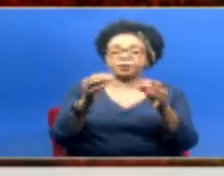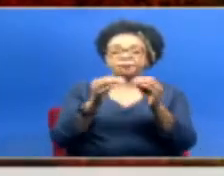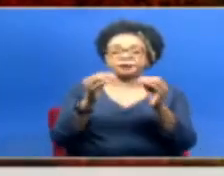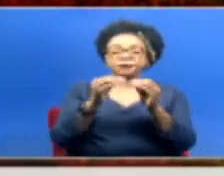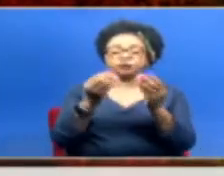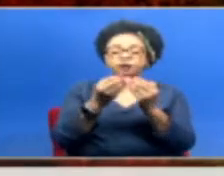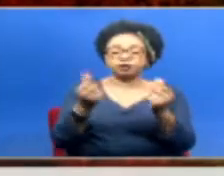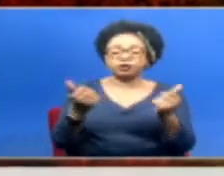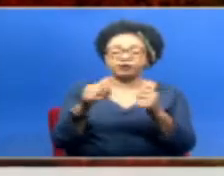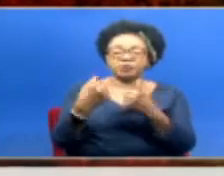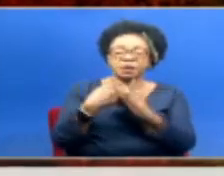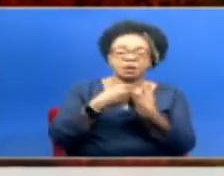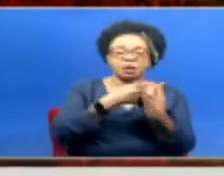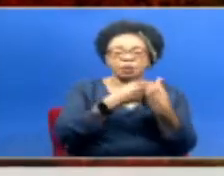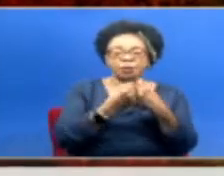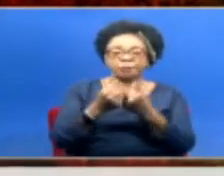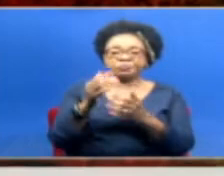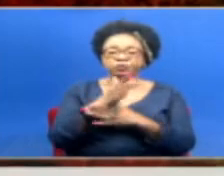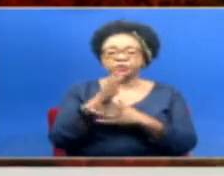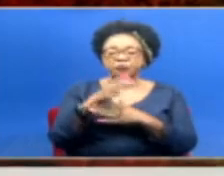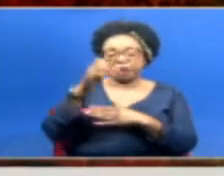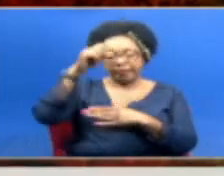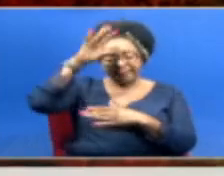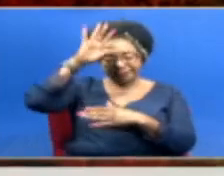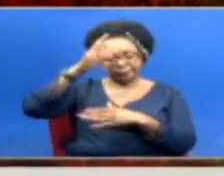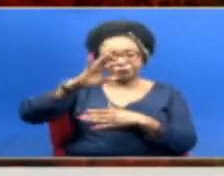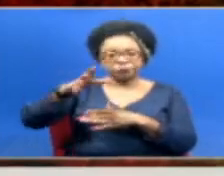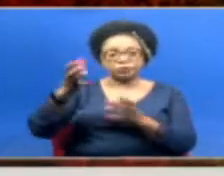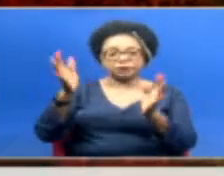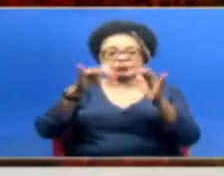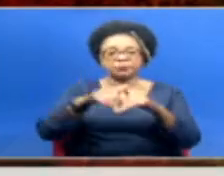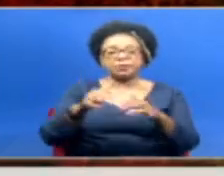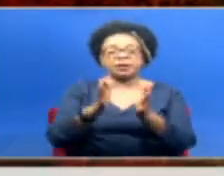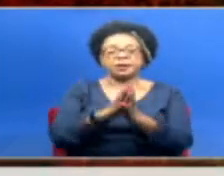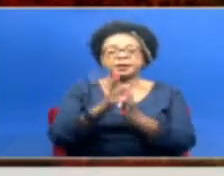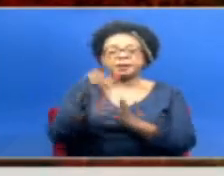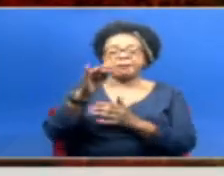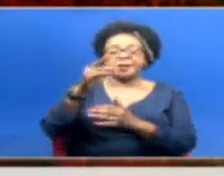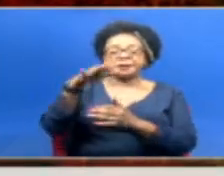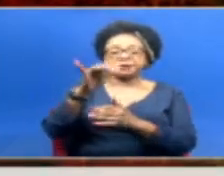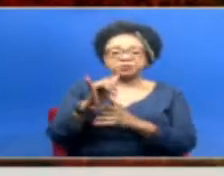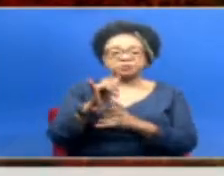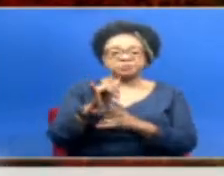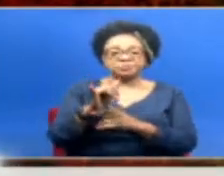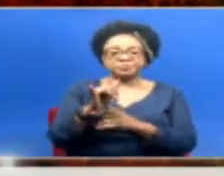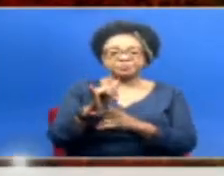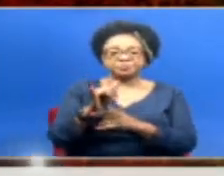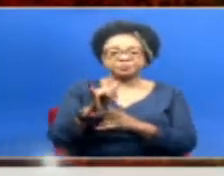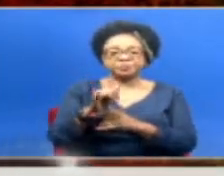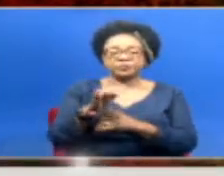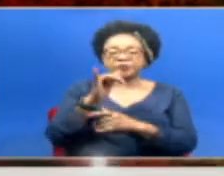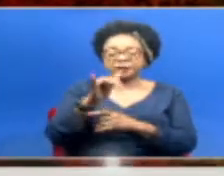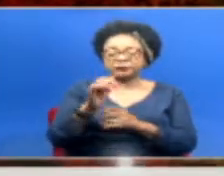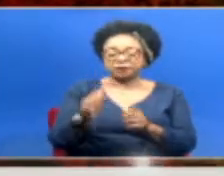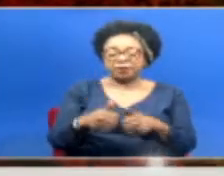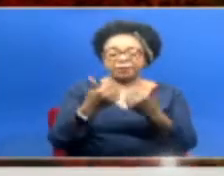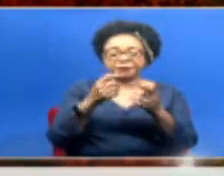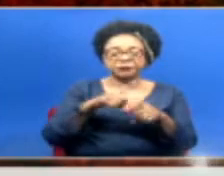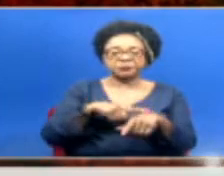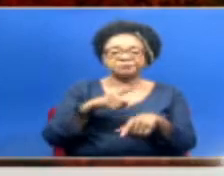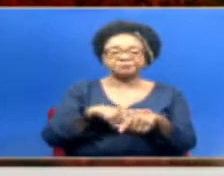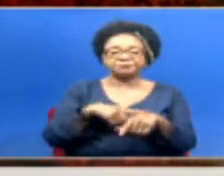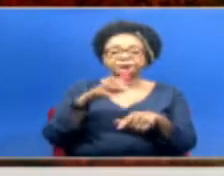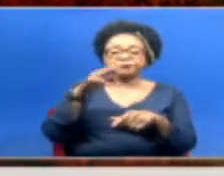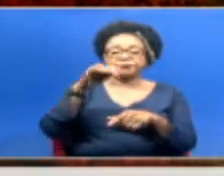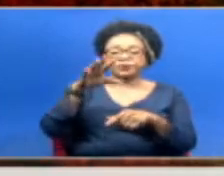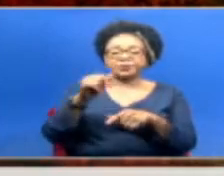resolve wrangles between Kiambu members of County Assembly and Governor Kimani Wamatangi. This comes after MCAs failed to pass the